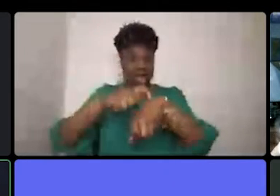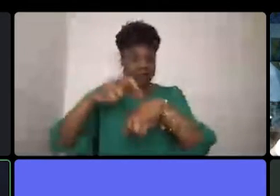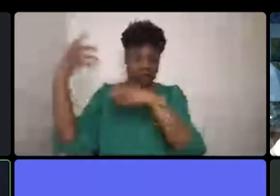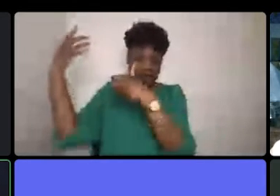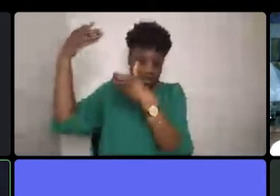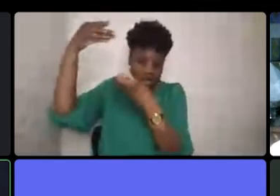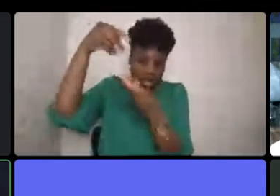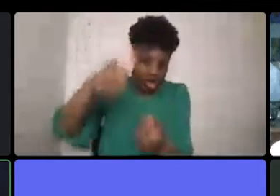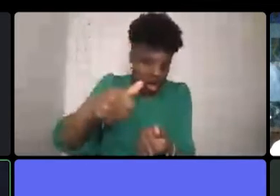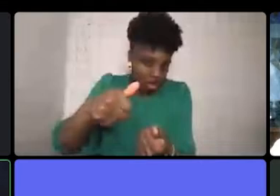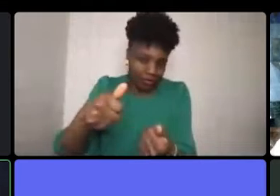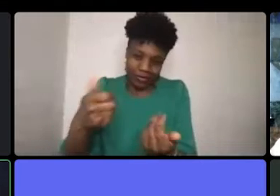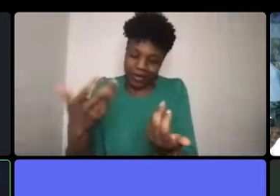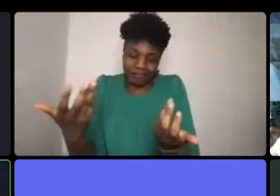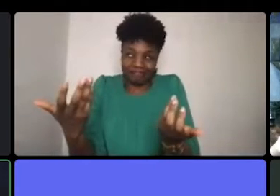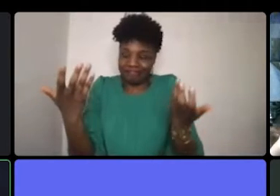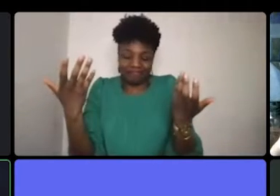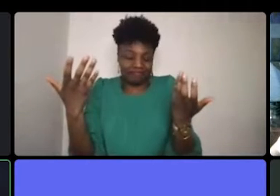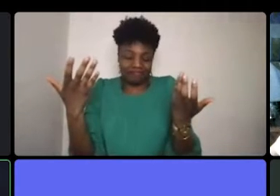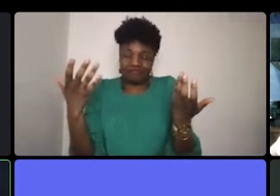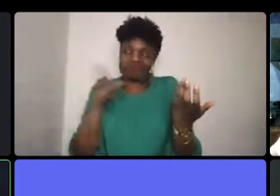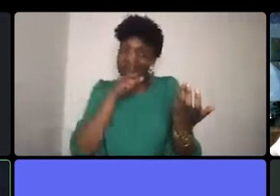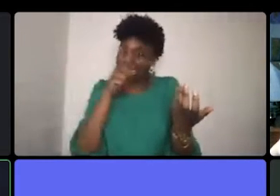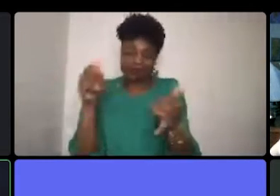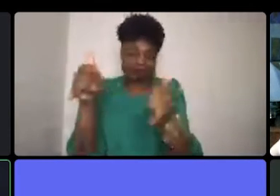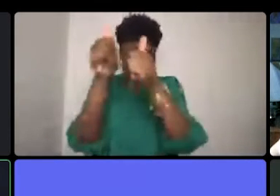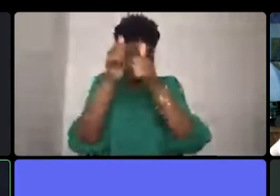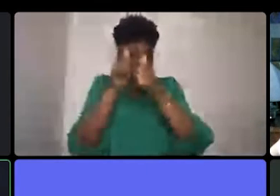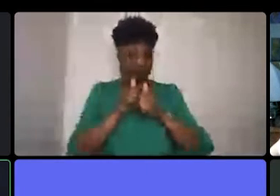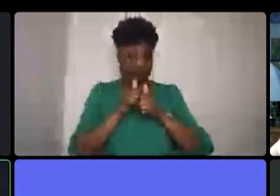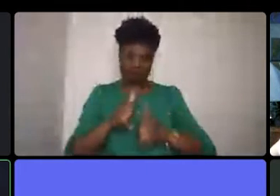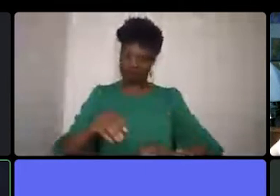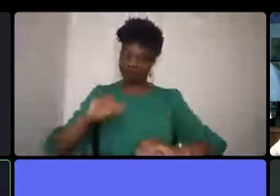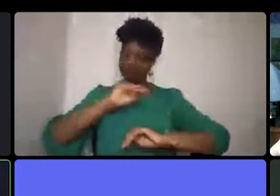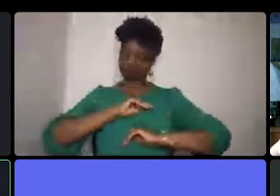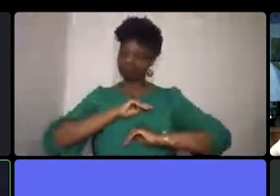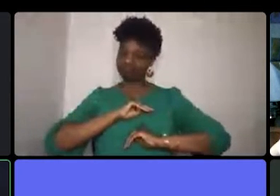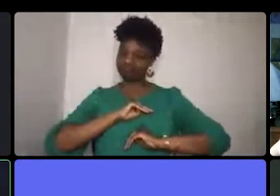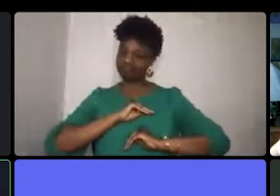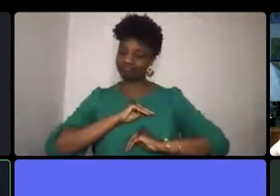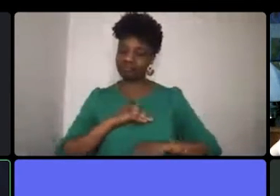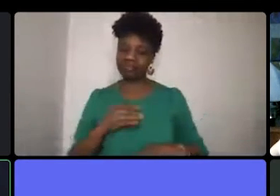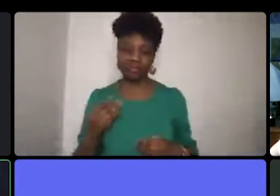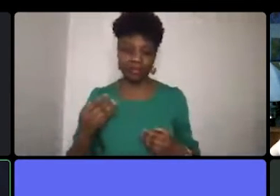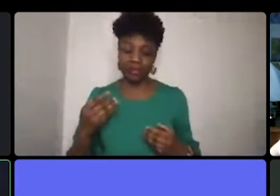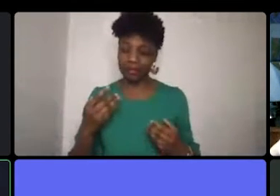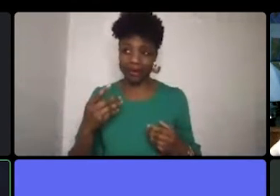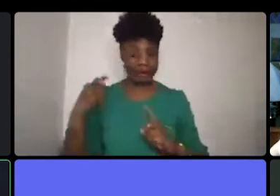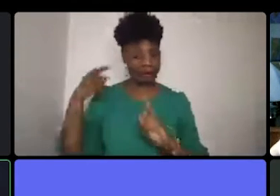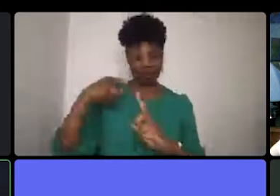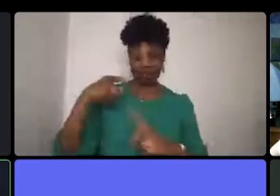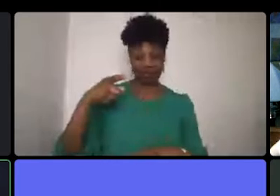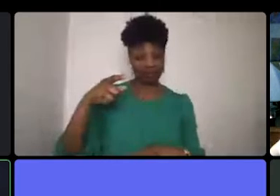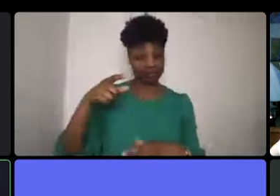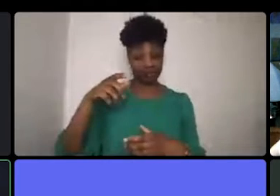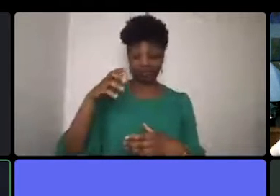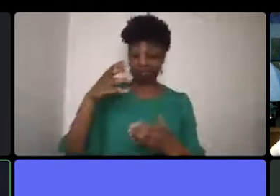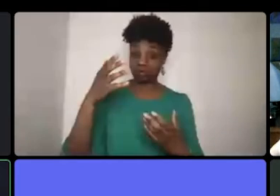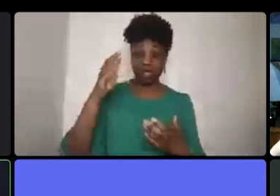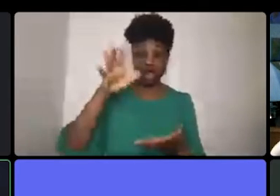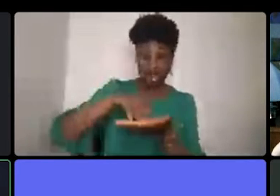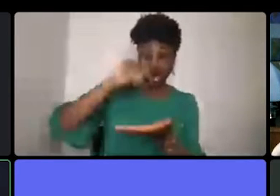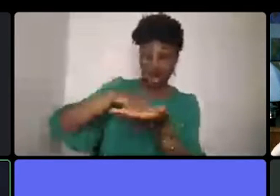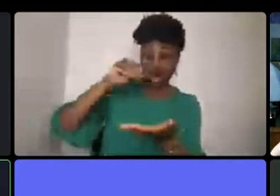Hmm. appreciative, very grateful. But I would say anything, it takes time to learn the language. It takes time to learn the